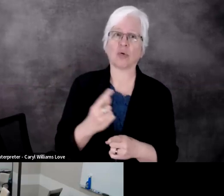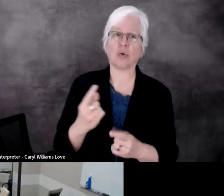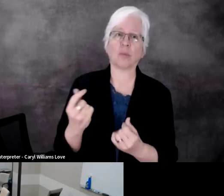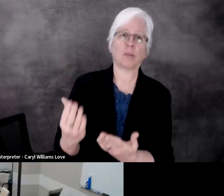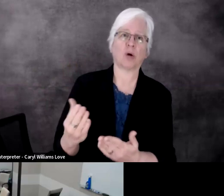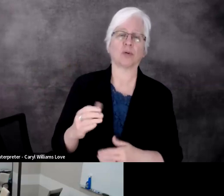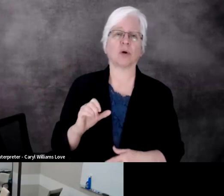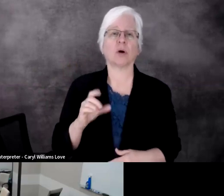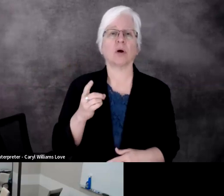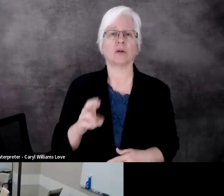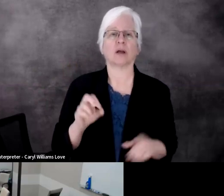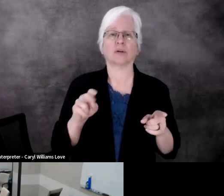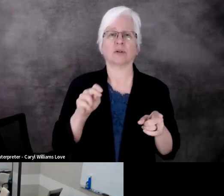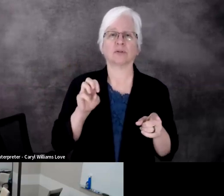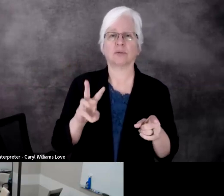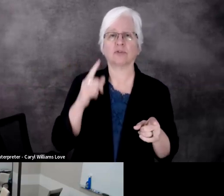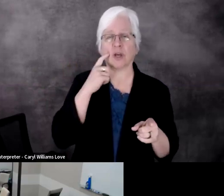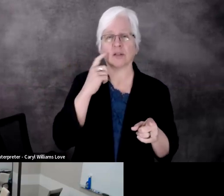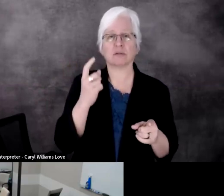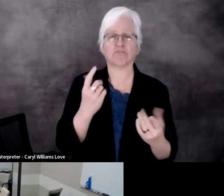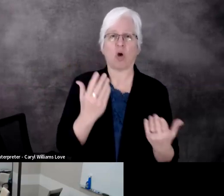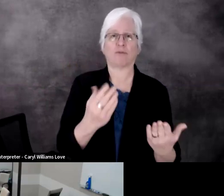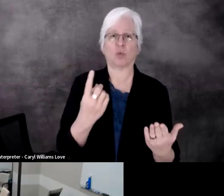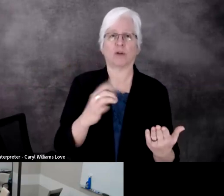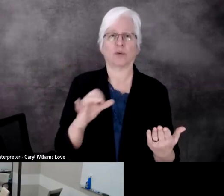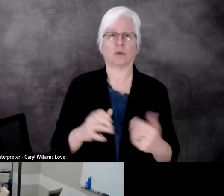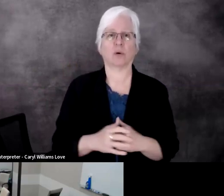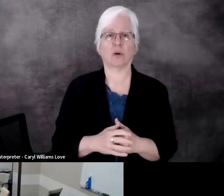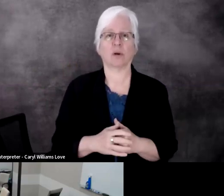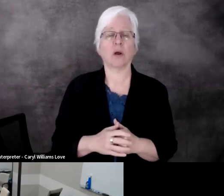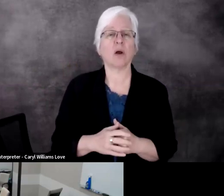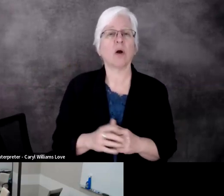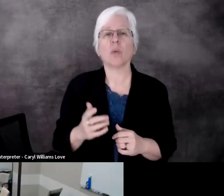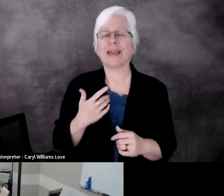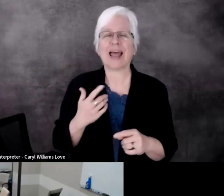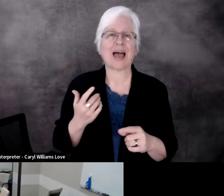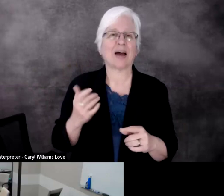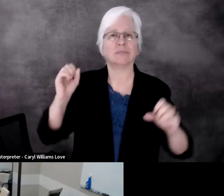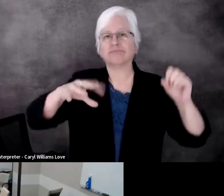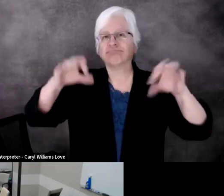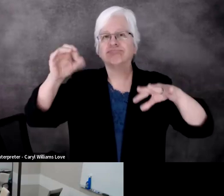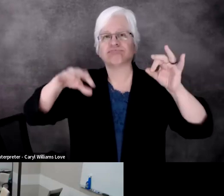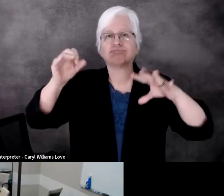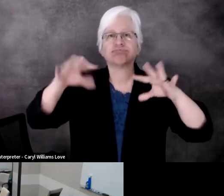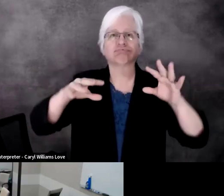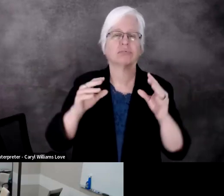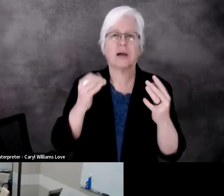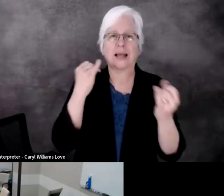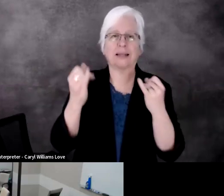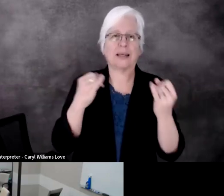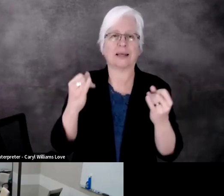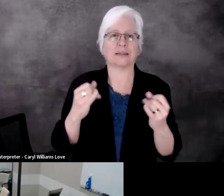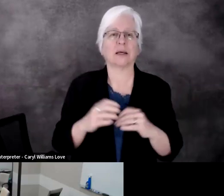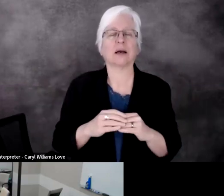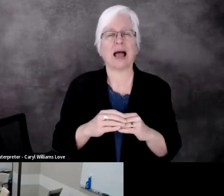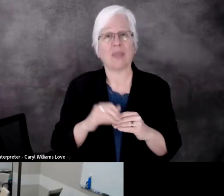offered one, for example. So, and we can just start throwing things out there. We'll do a deeper dive when we get together in April. But what can